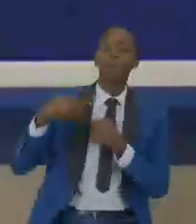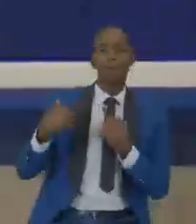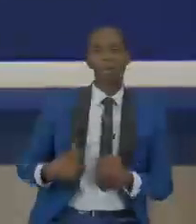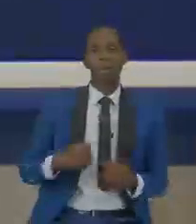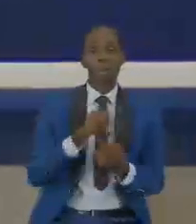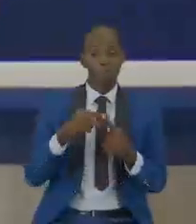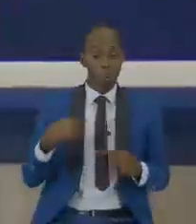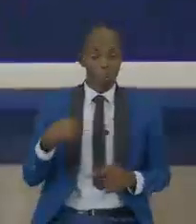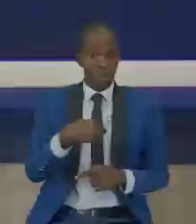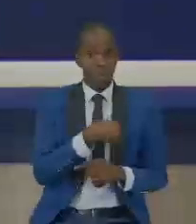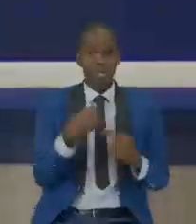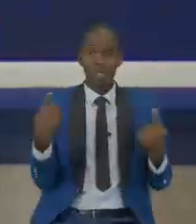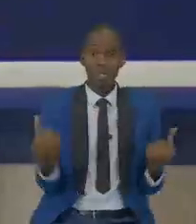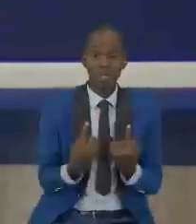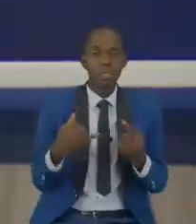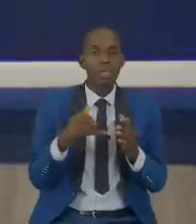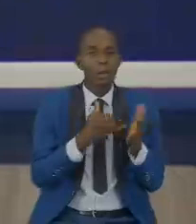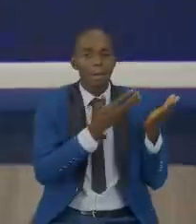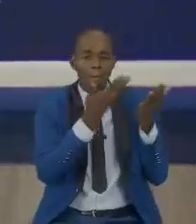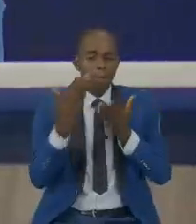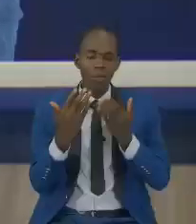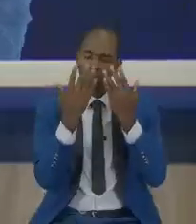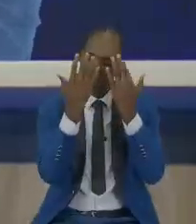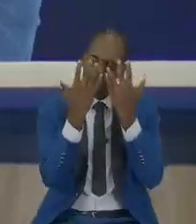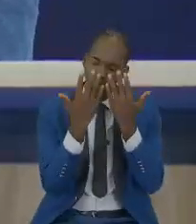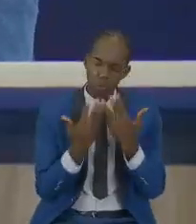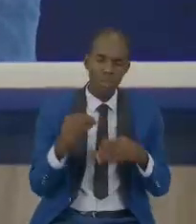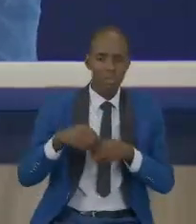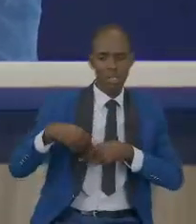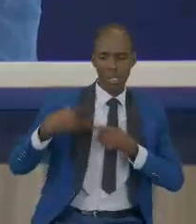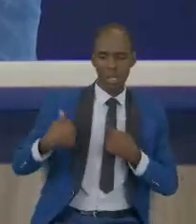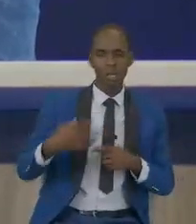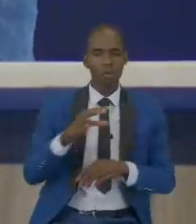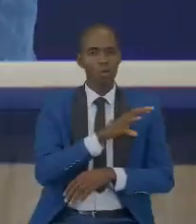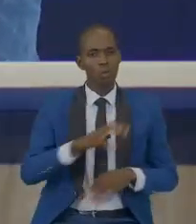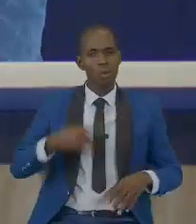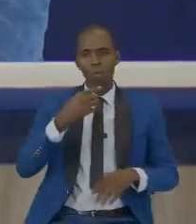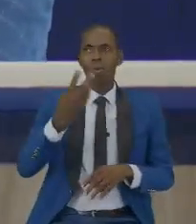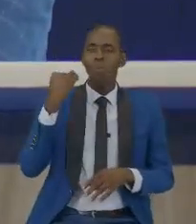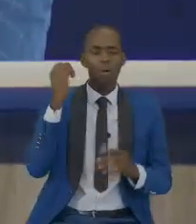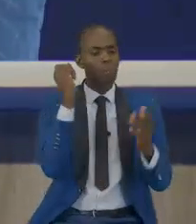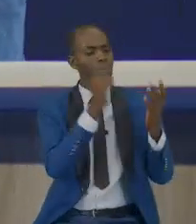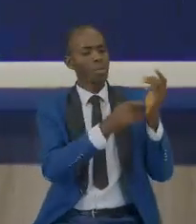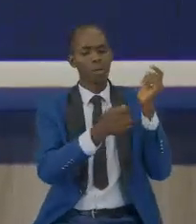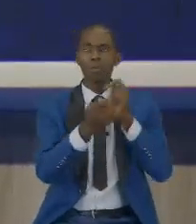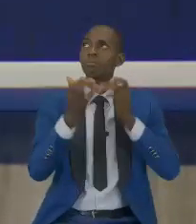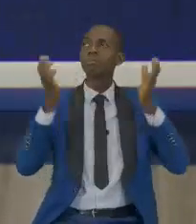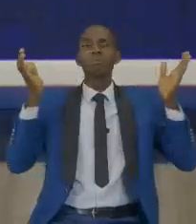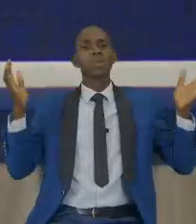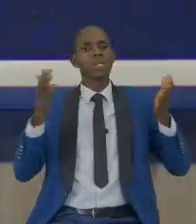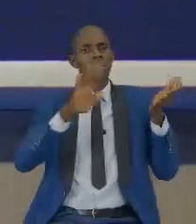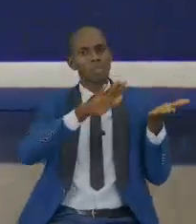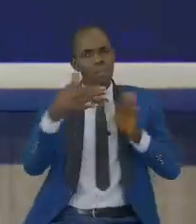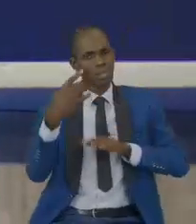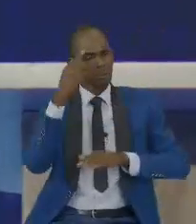brings sorrow in the heart of Christ, who was nailed to the cross, who died for us. When